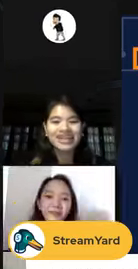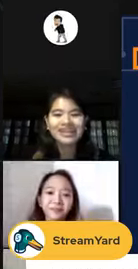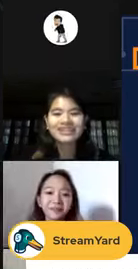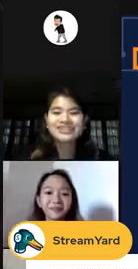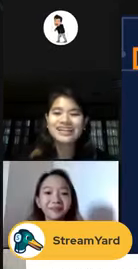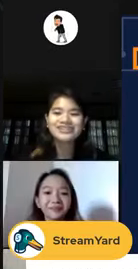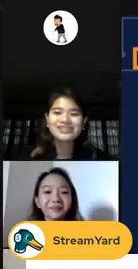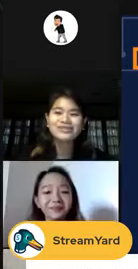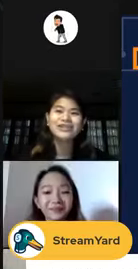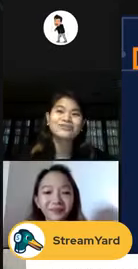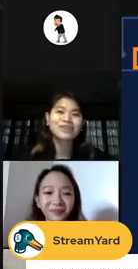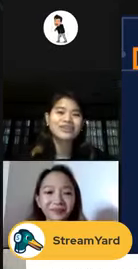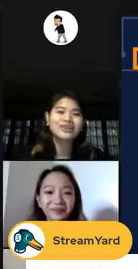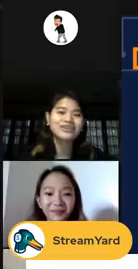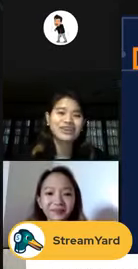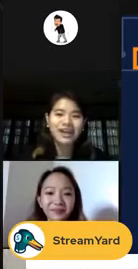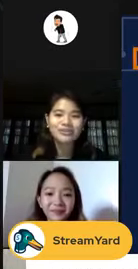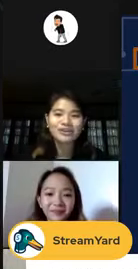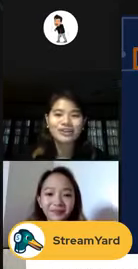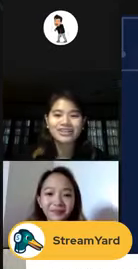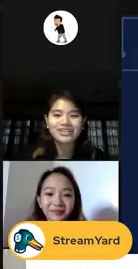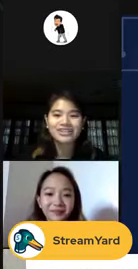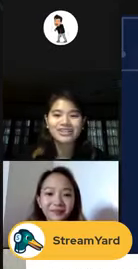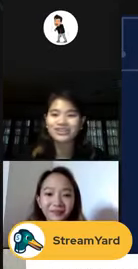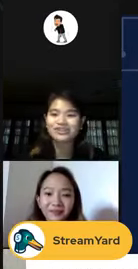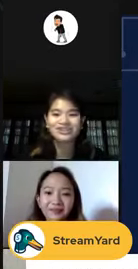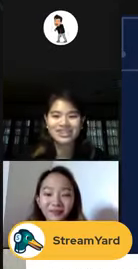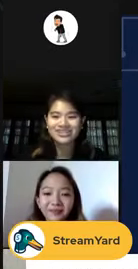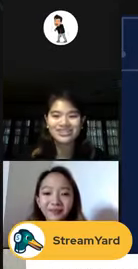Steph. It's nice to know that we can also help the